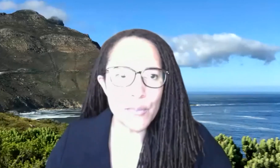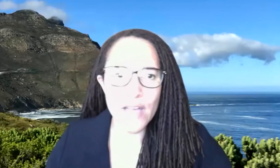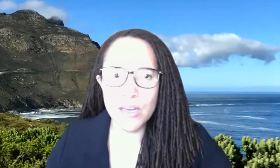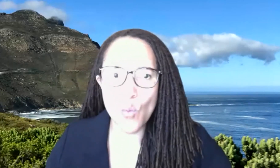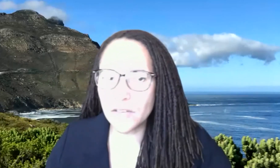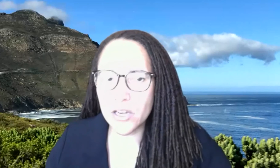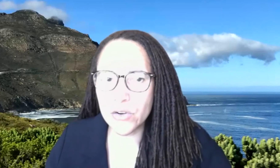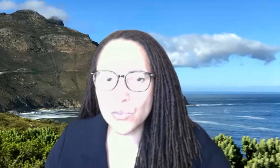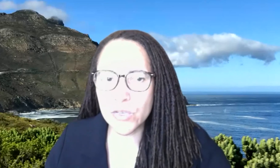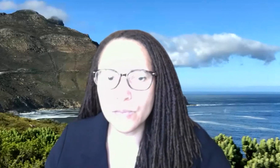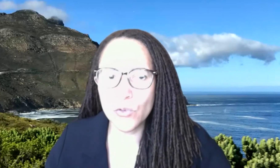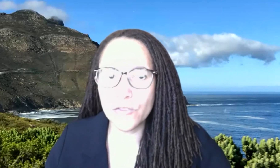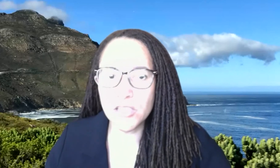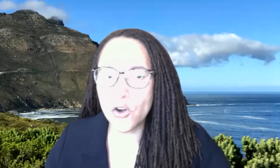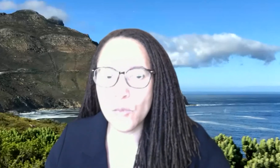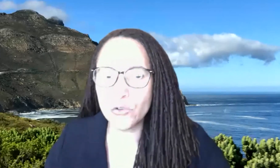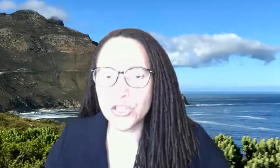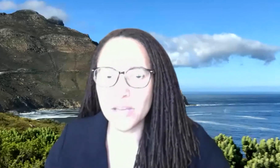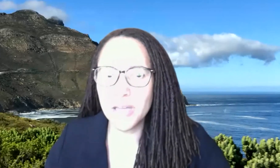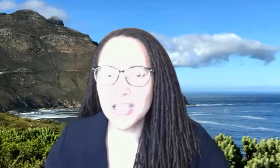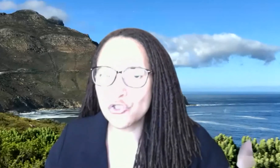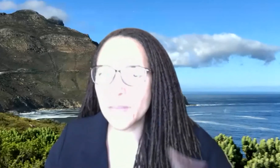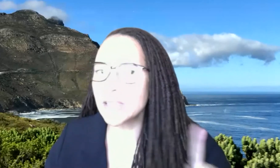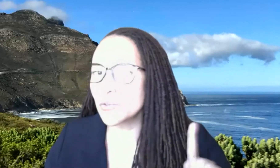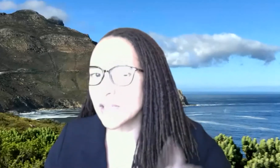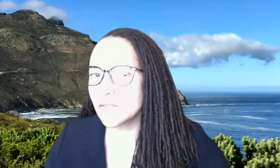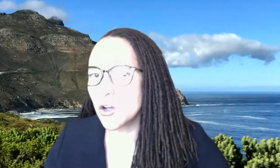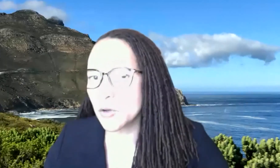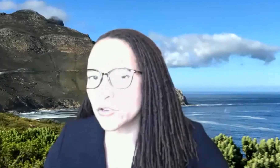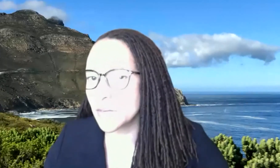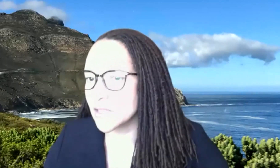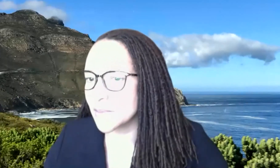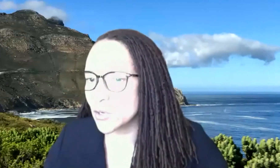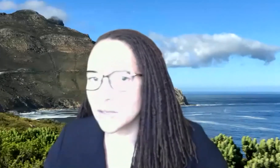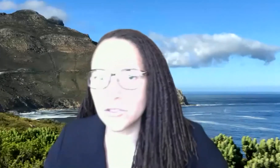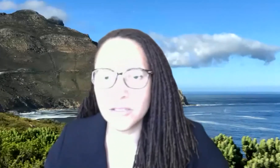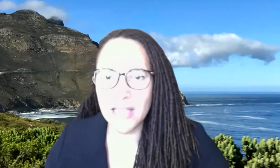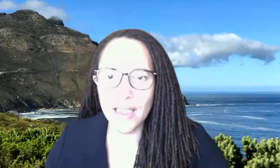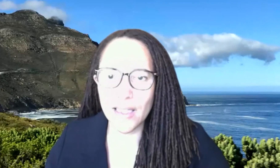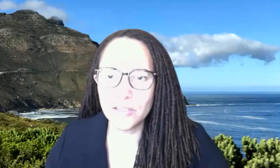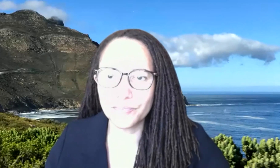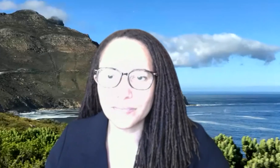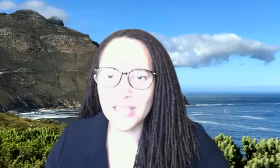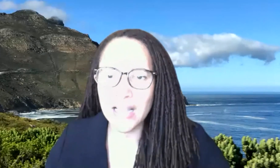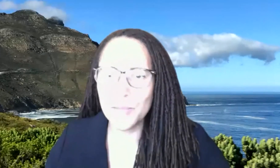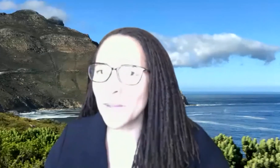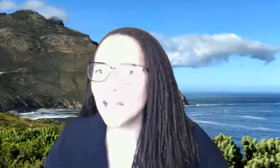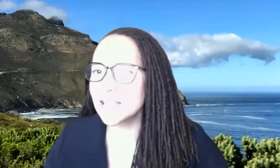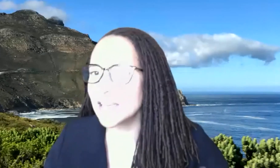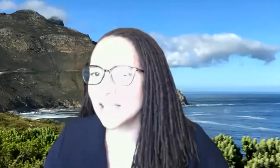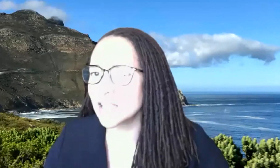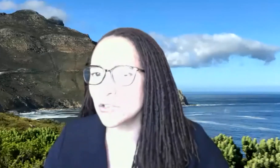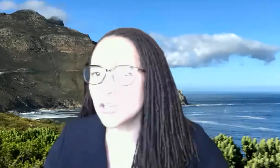by providing white veterans with funds for home ownership, tripling rates of home ownership in the subsequent decades. But the